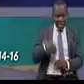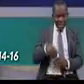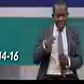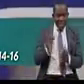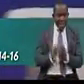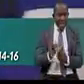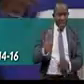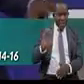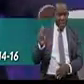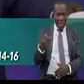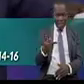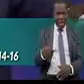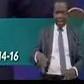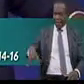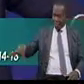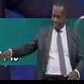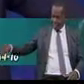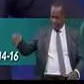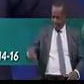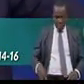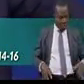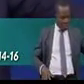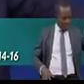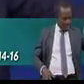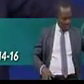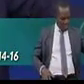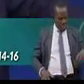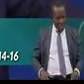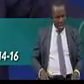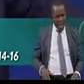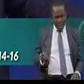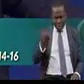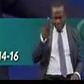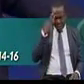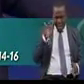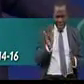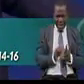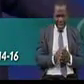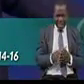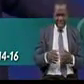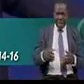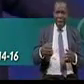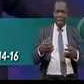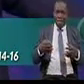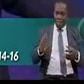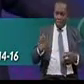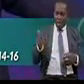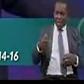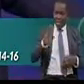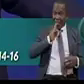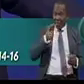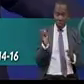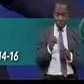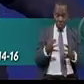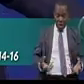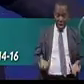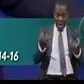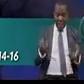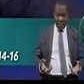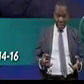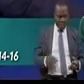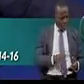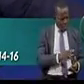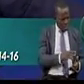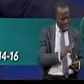say, I have to remove some things. You remove this, you remove that, and you wait again. It's still greater than they